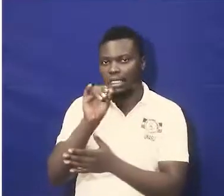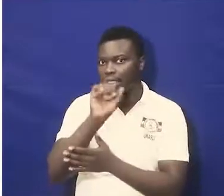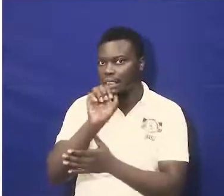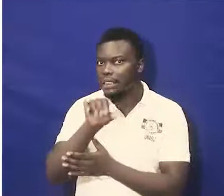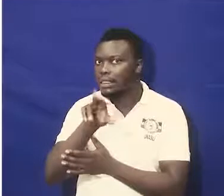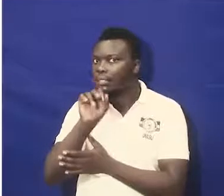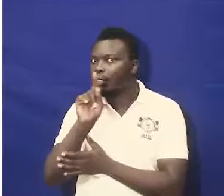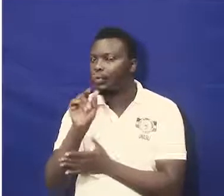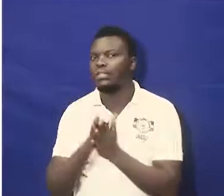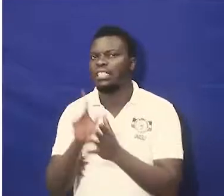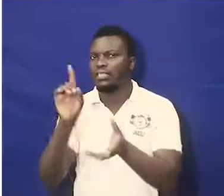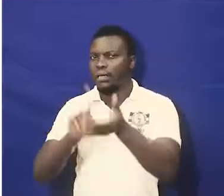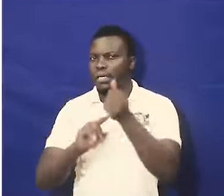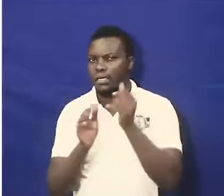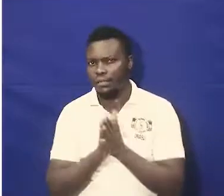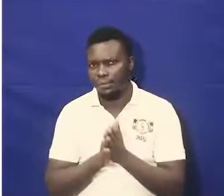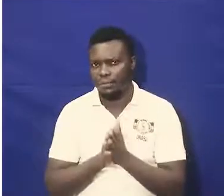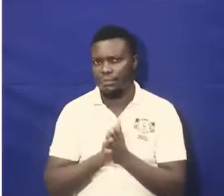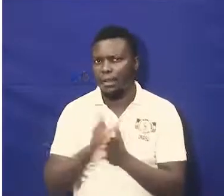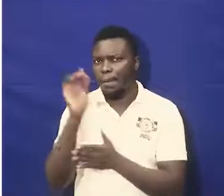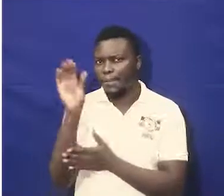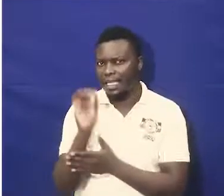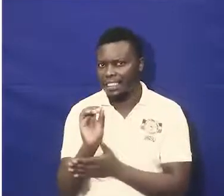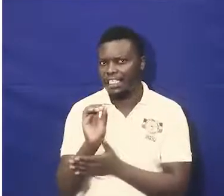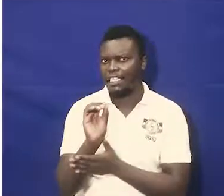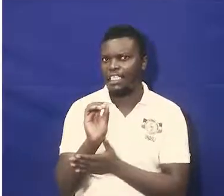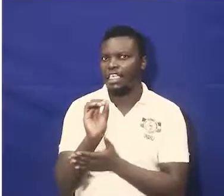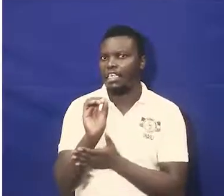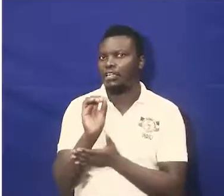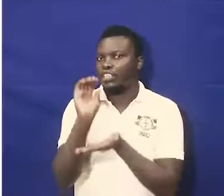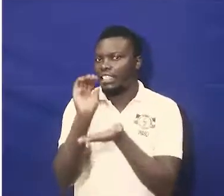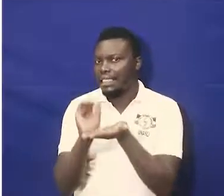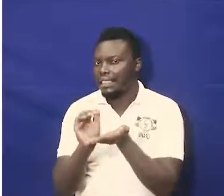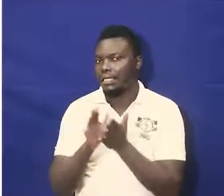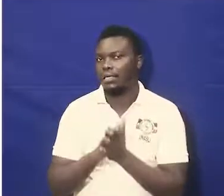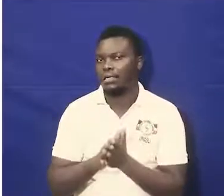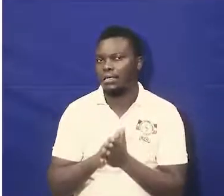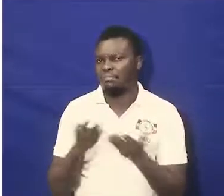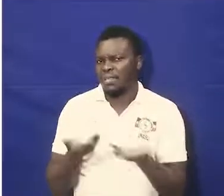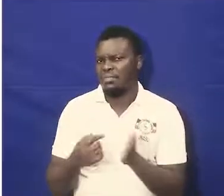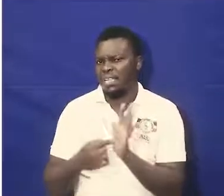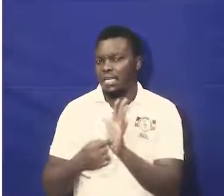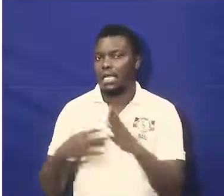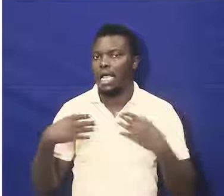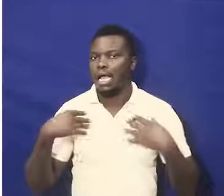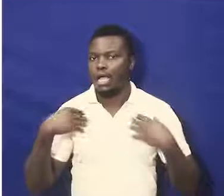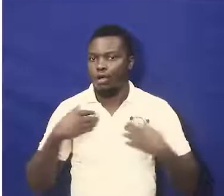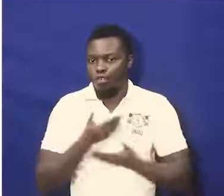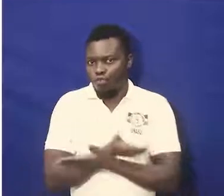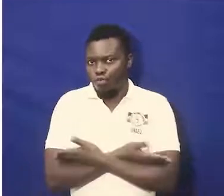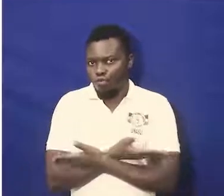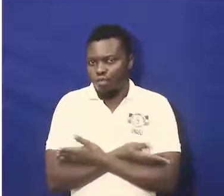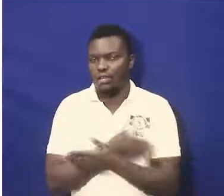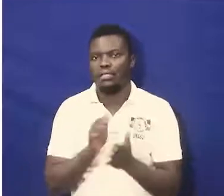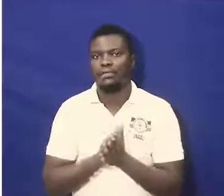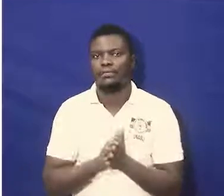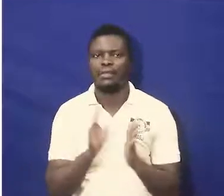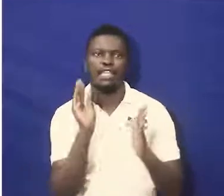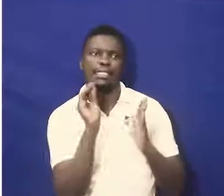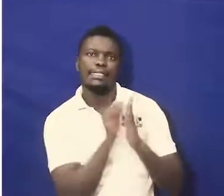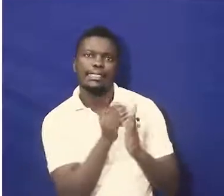Find the percentage discount being given on a shirt whose selling price is